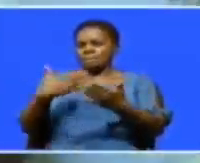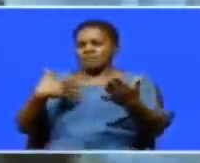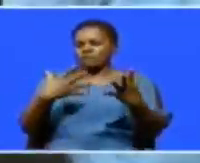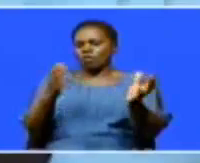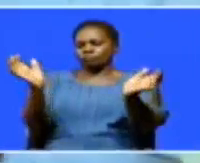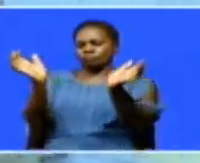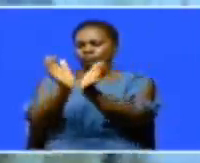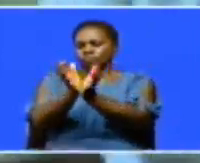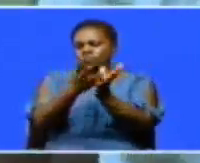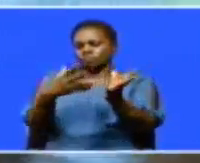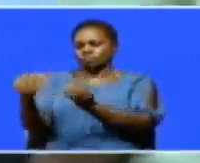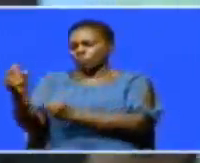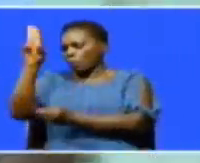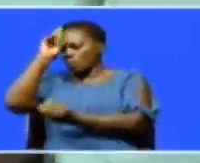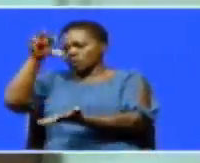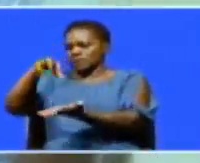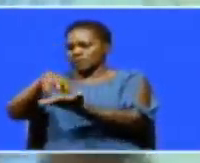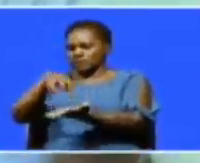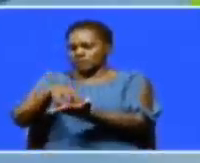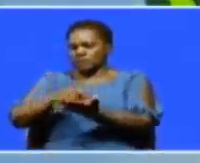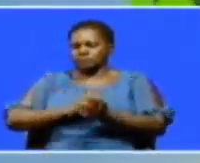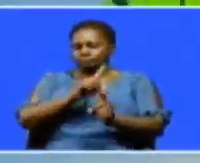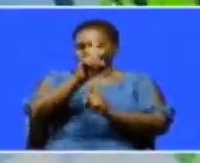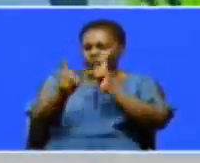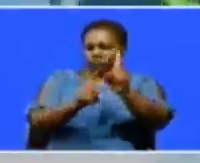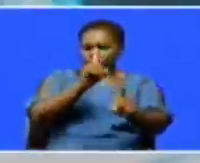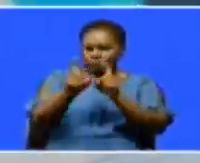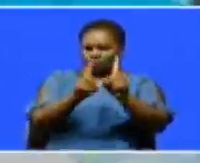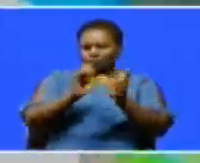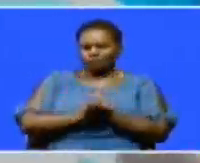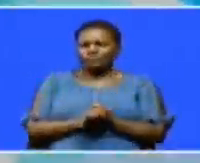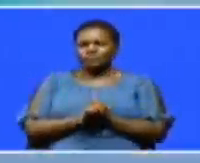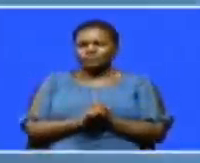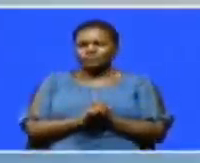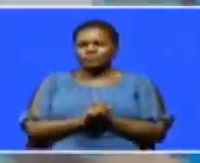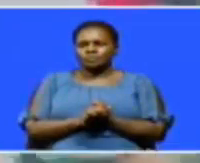taken to the Port Police Station for interrogation.